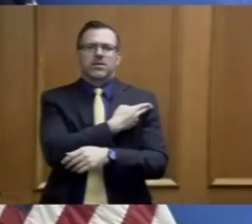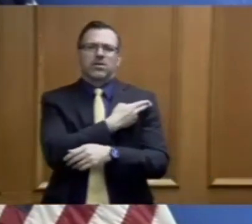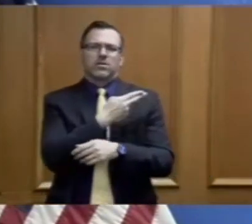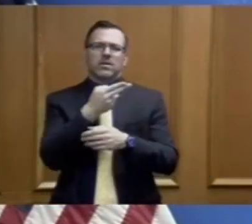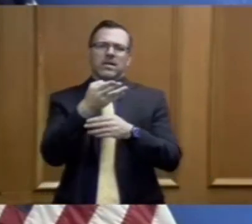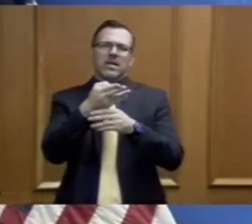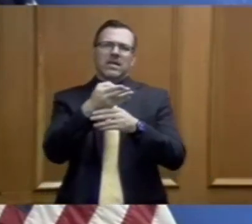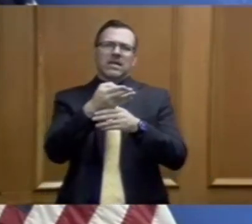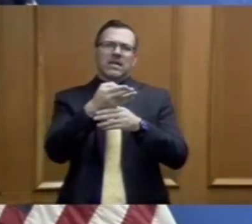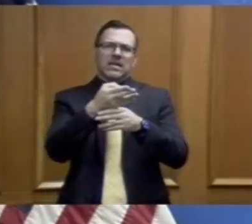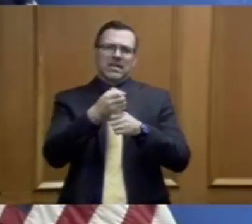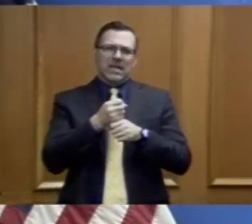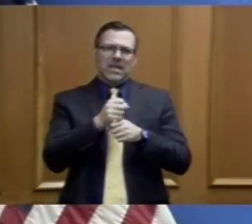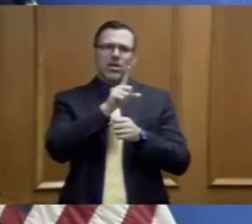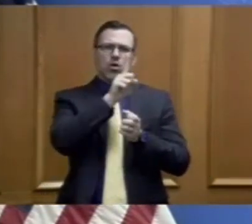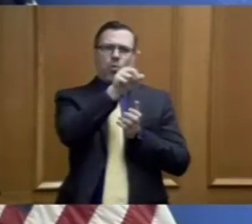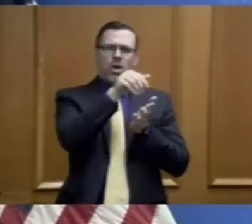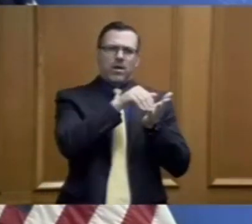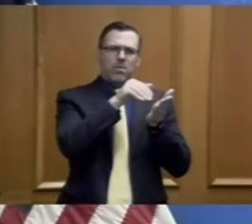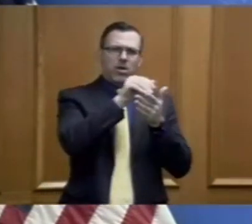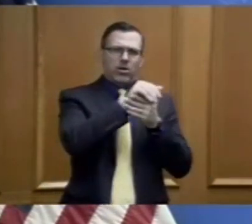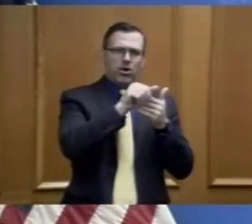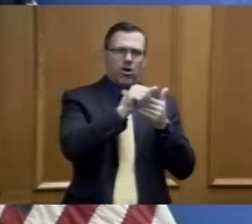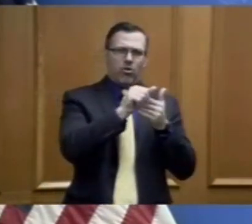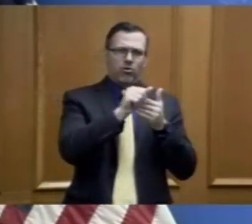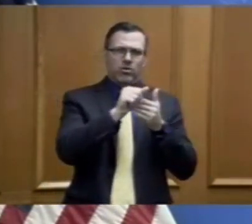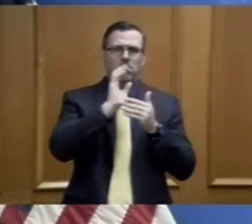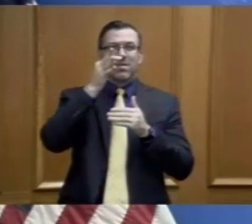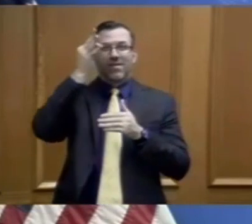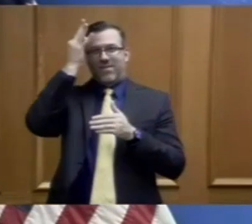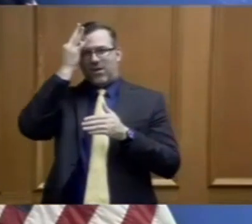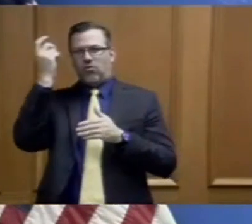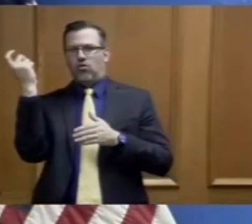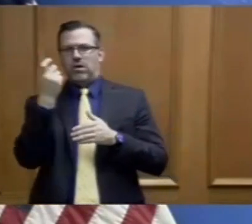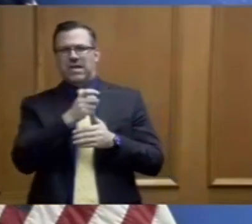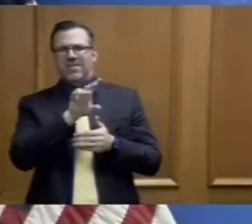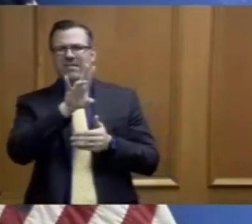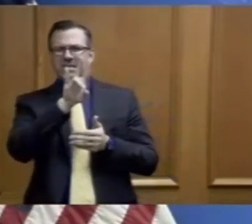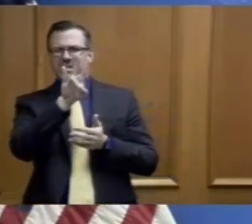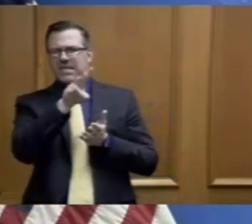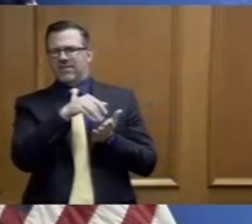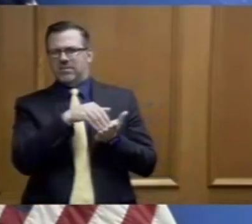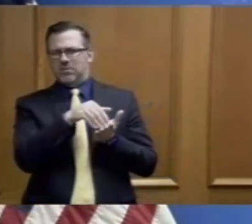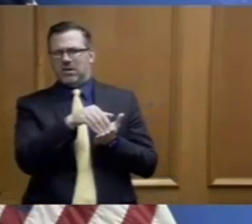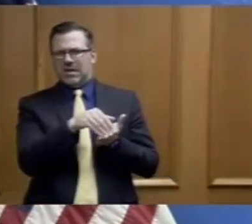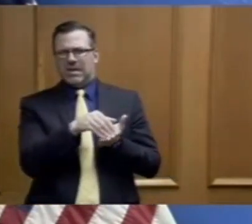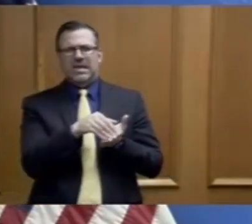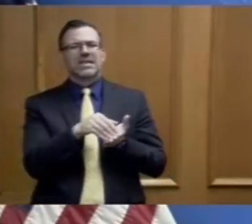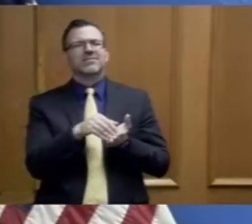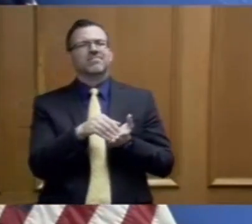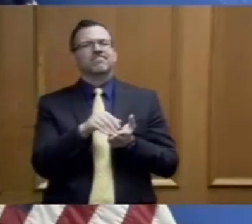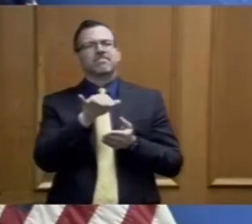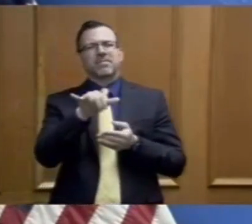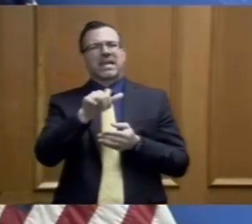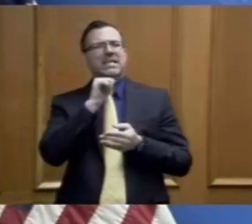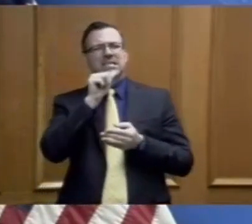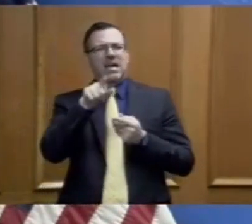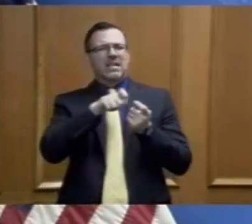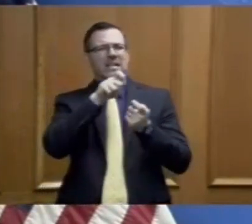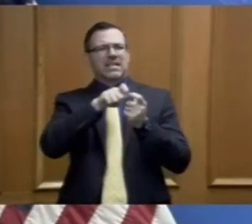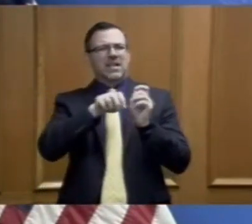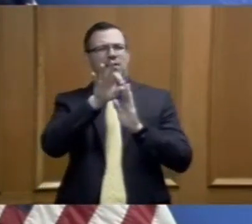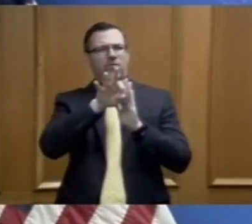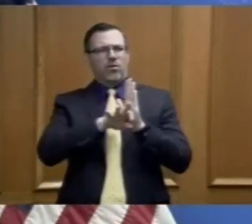down $7 million. That's not a formula. That was a particular circumstance, but there are there are significantly